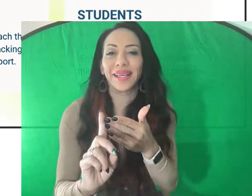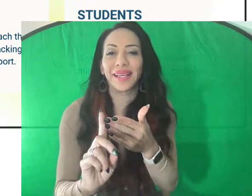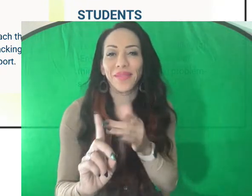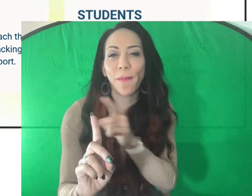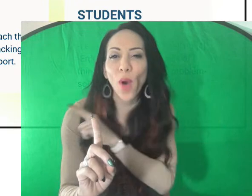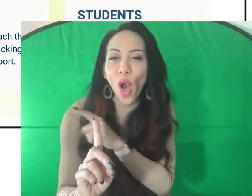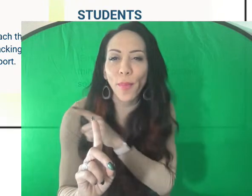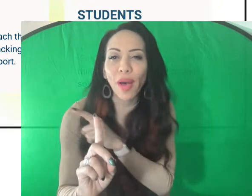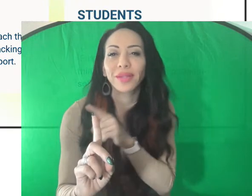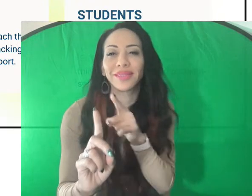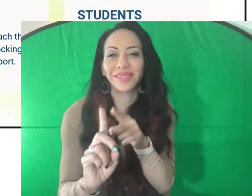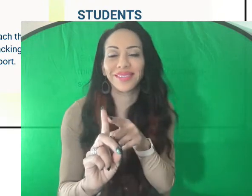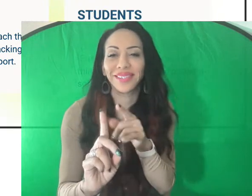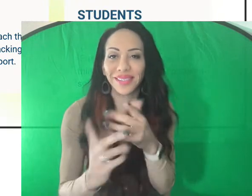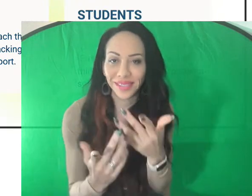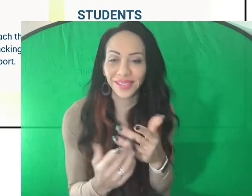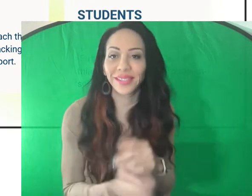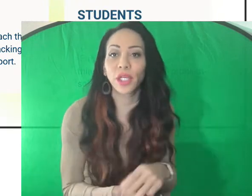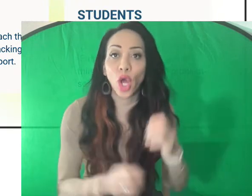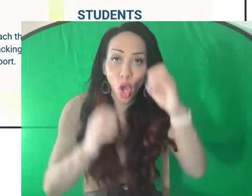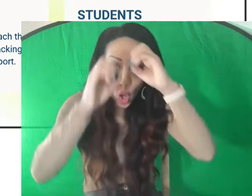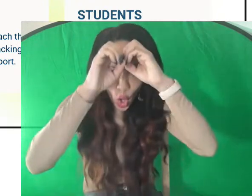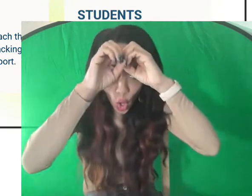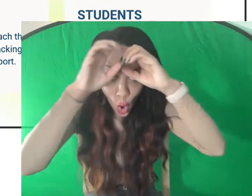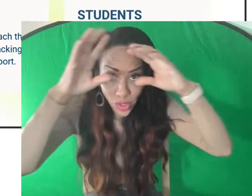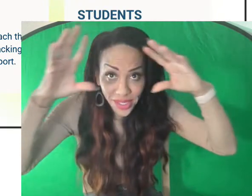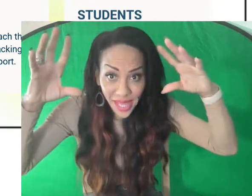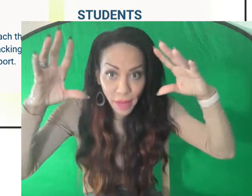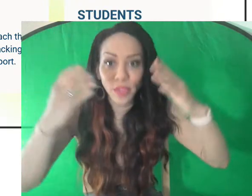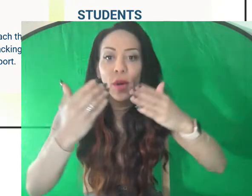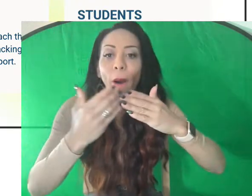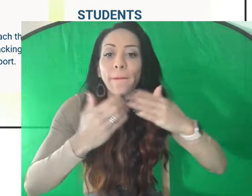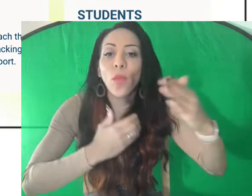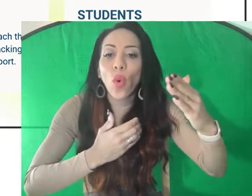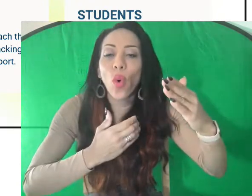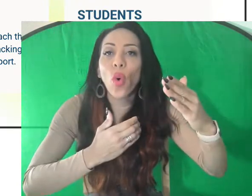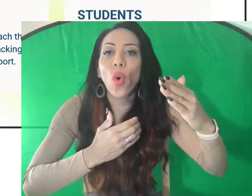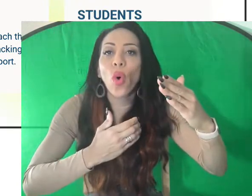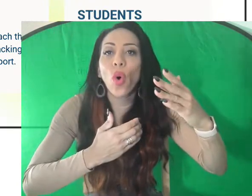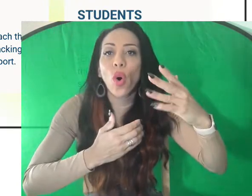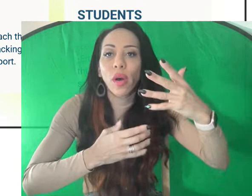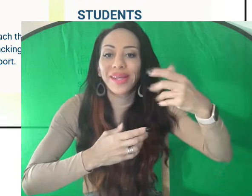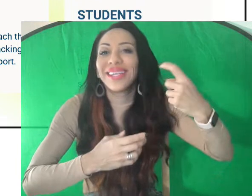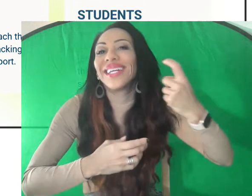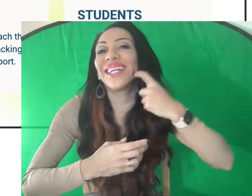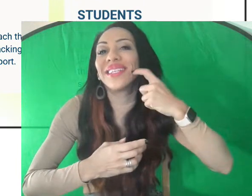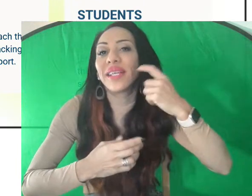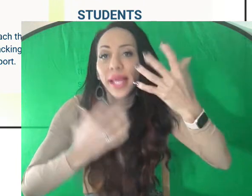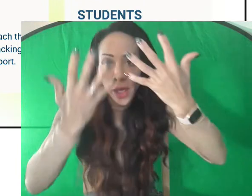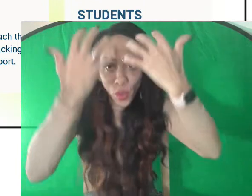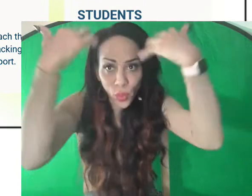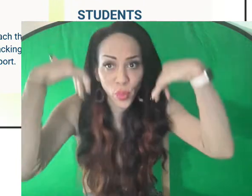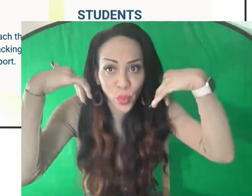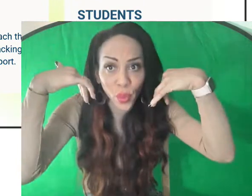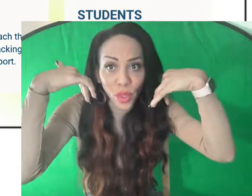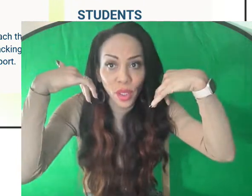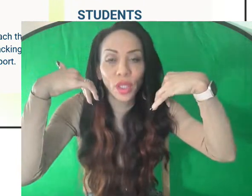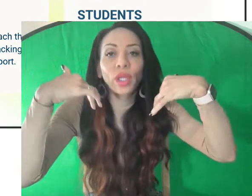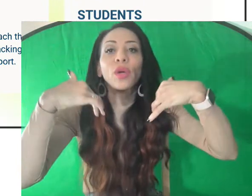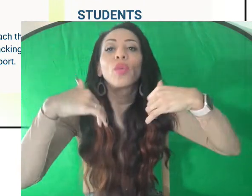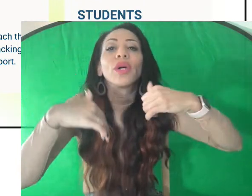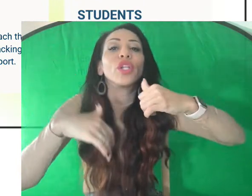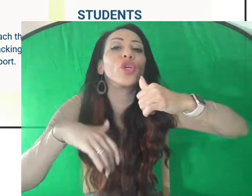are more concretely embedded into their minds, and tricky concepts are more easily understood as well when you combine it with something that they